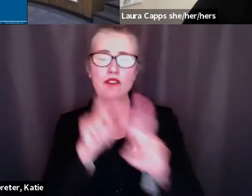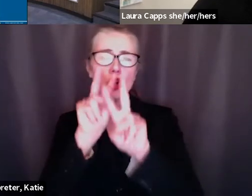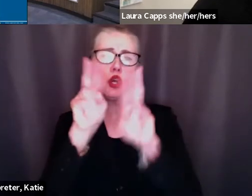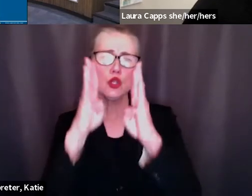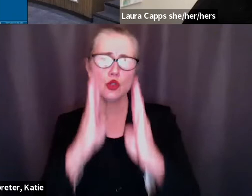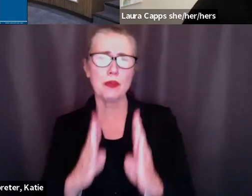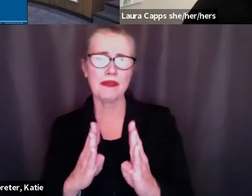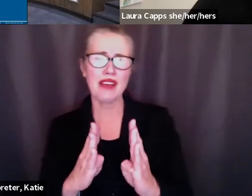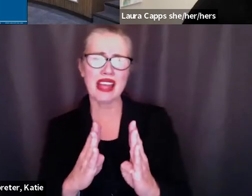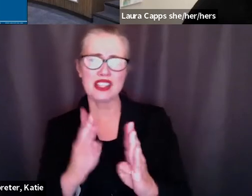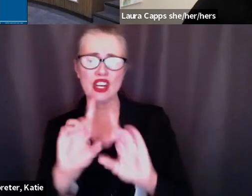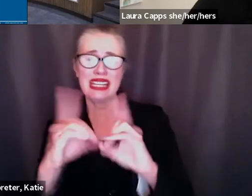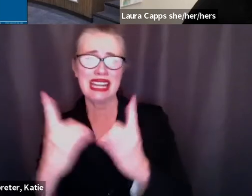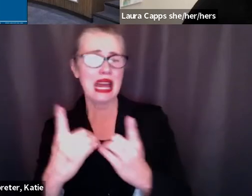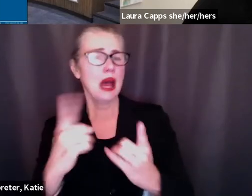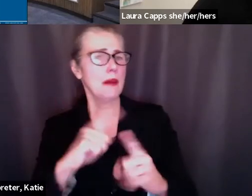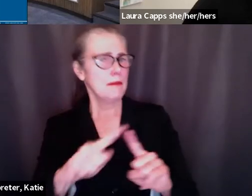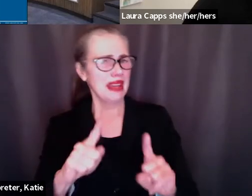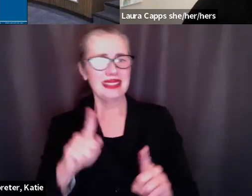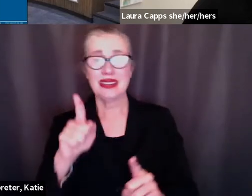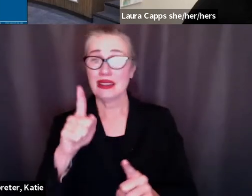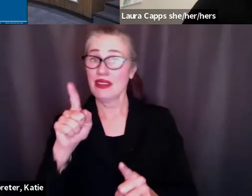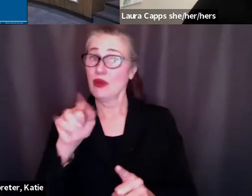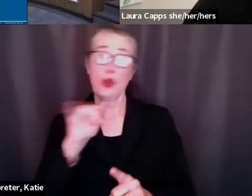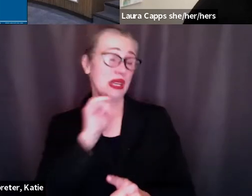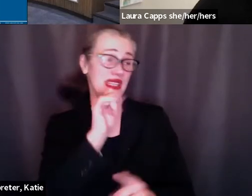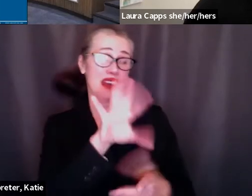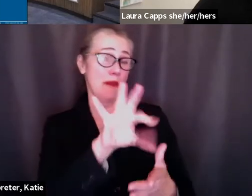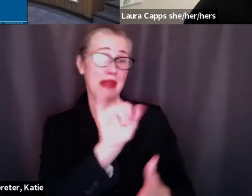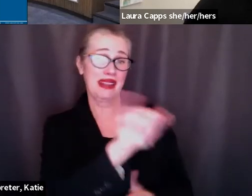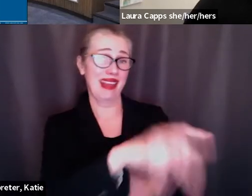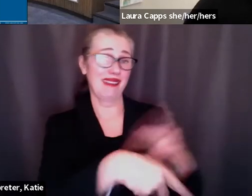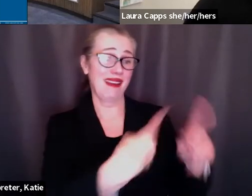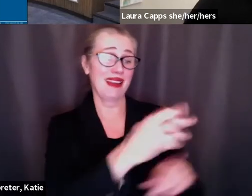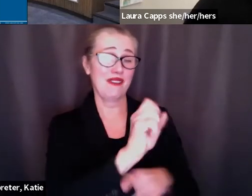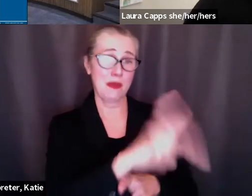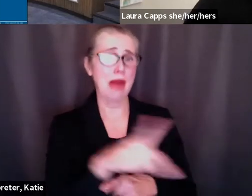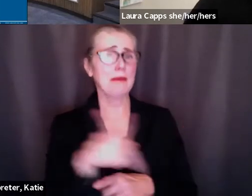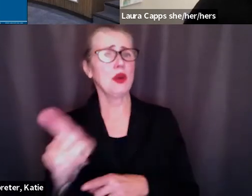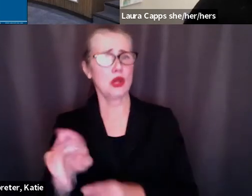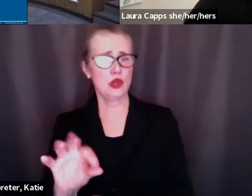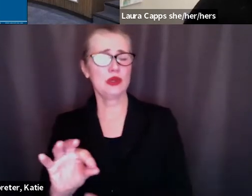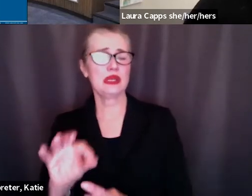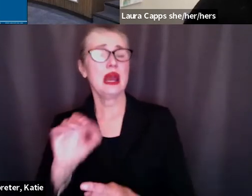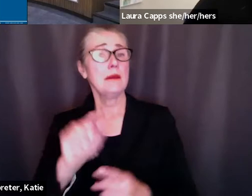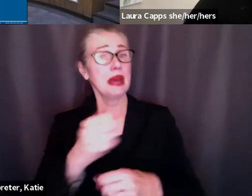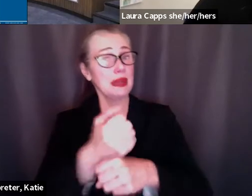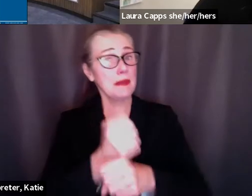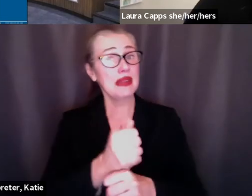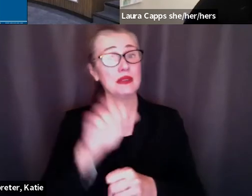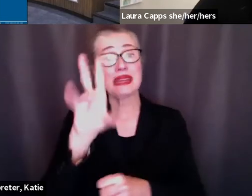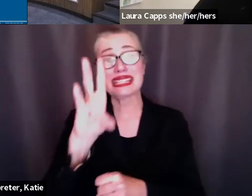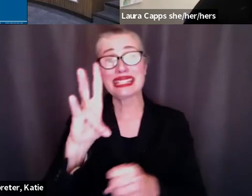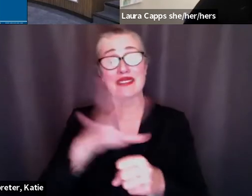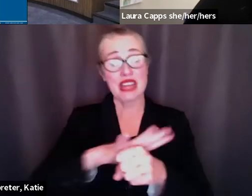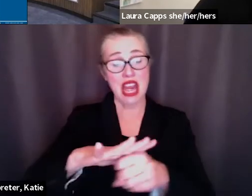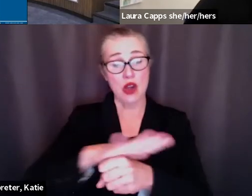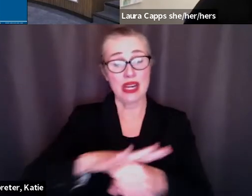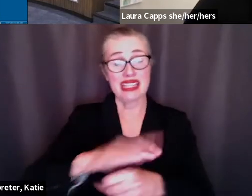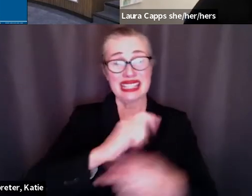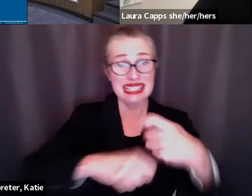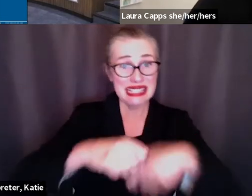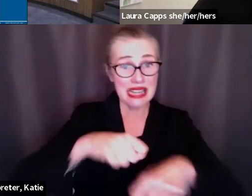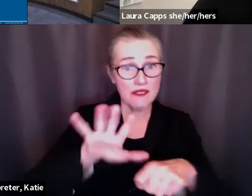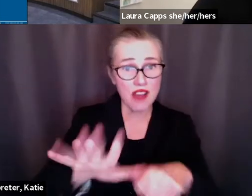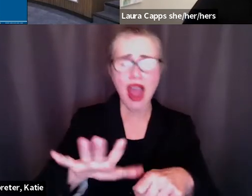driven map was selected for the new supervisor districts and that should be the case here the opportunity to create seven trustee areas instead of five as many